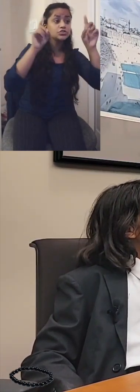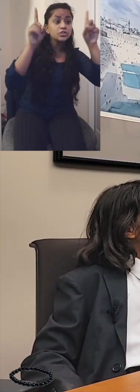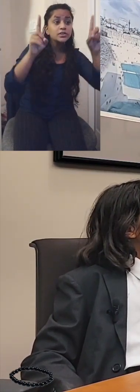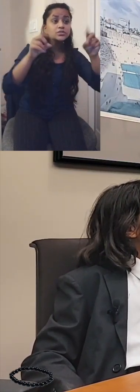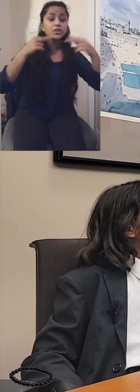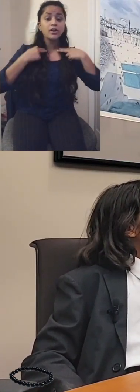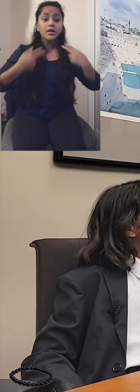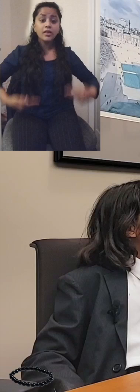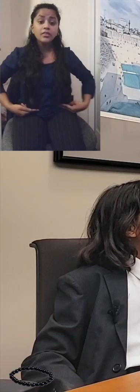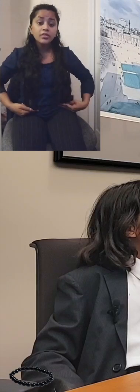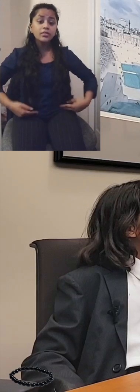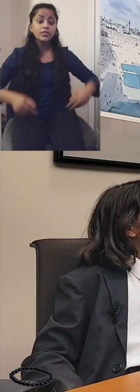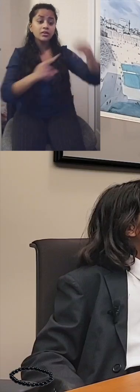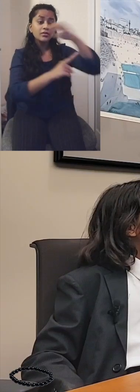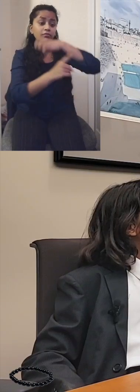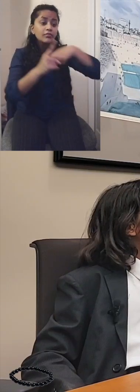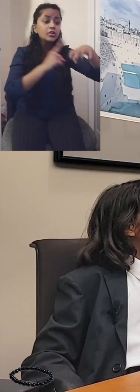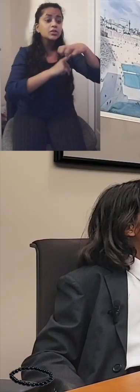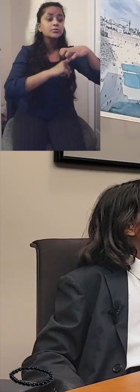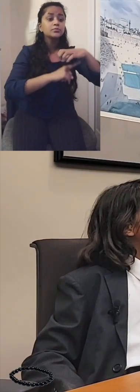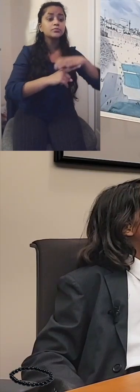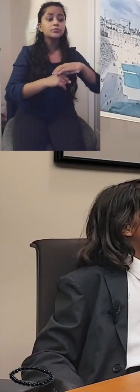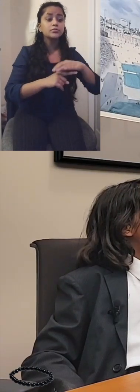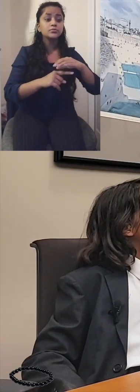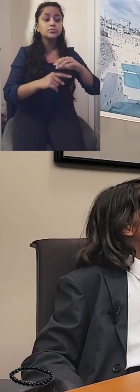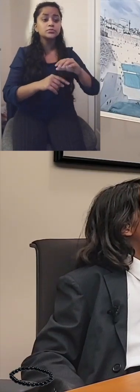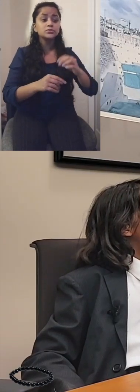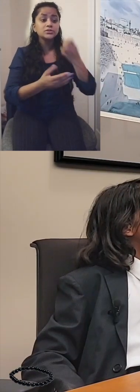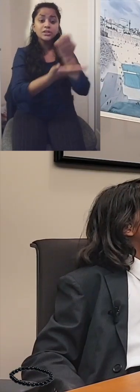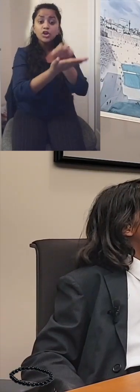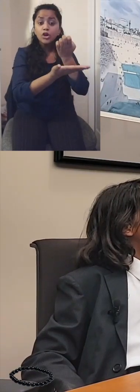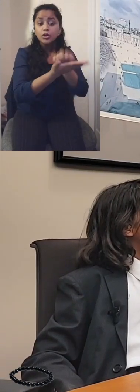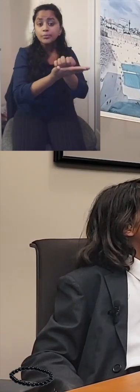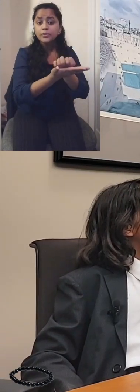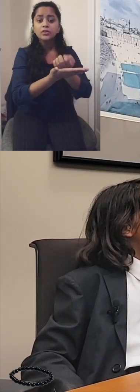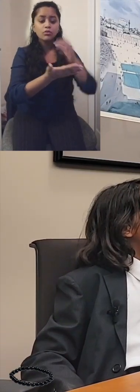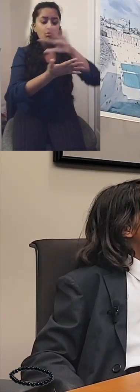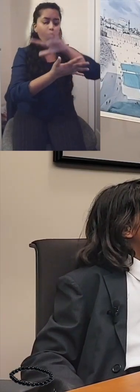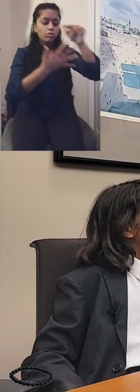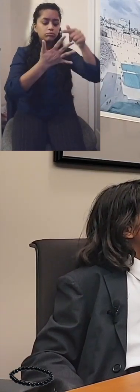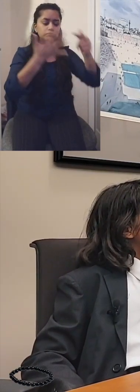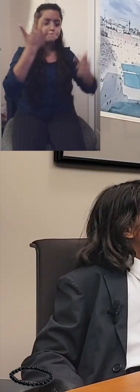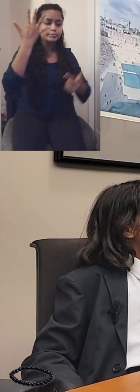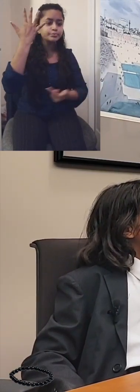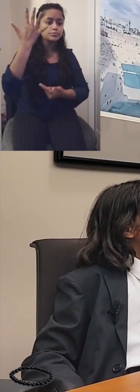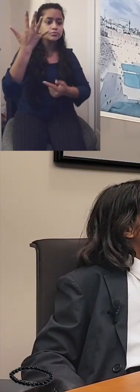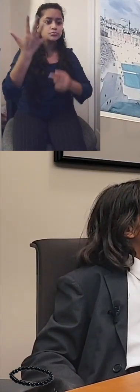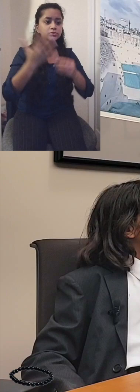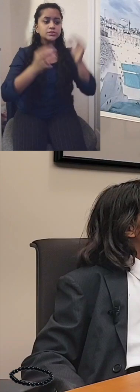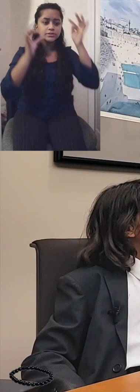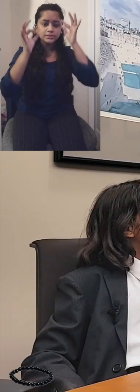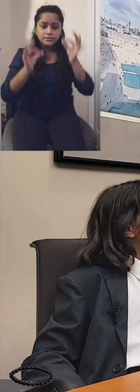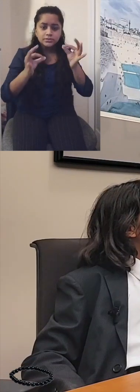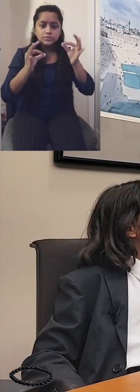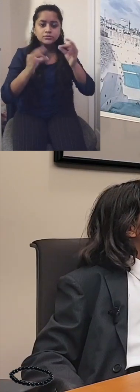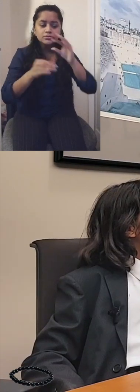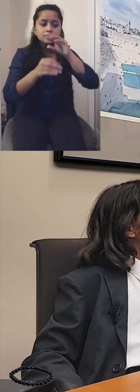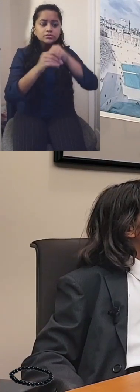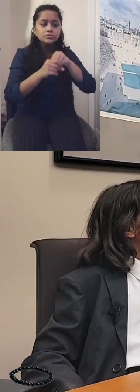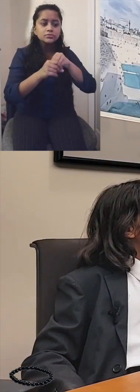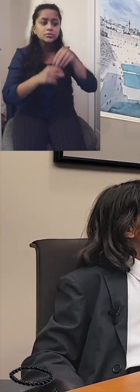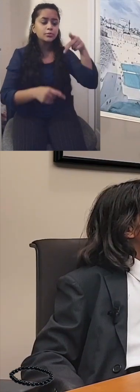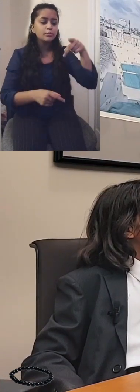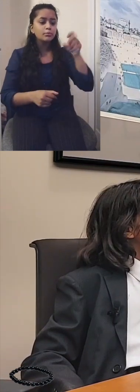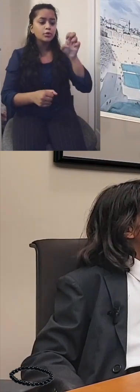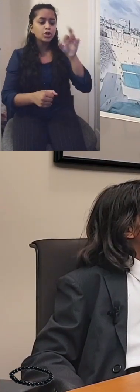transport, health, environment, the economy, all of those things are decided